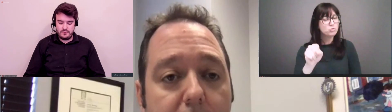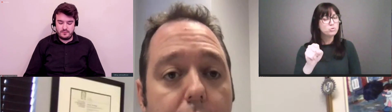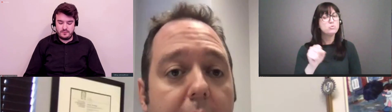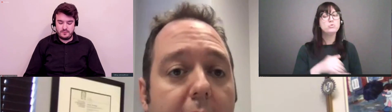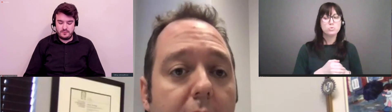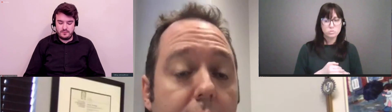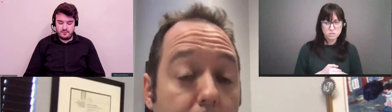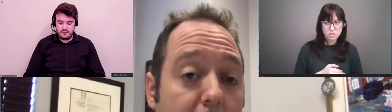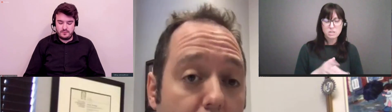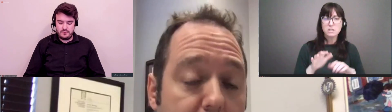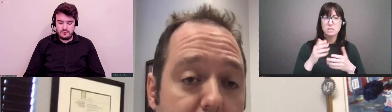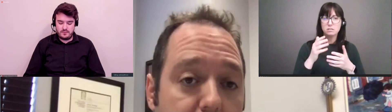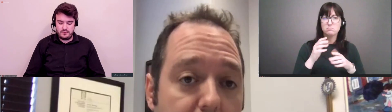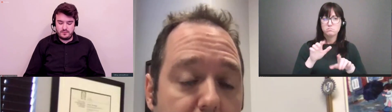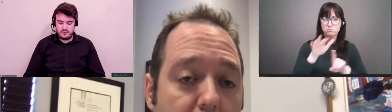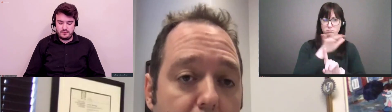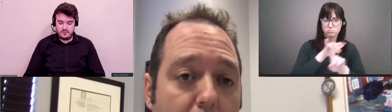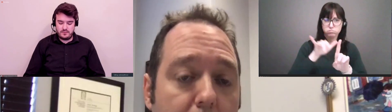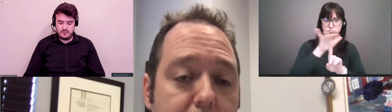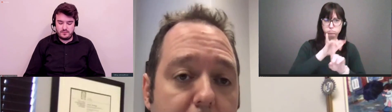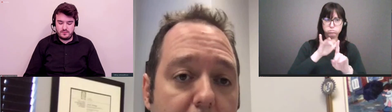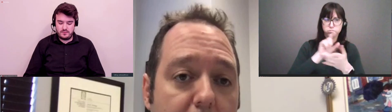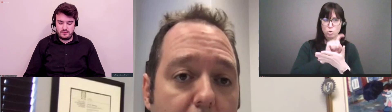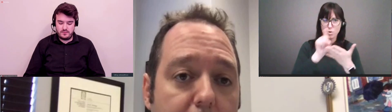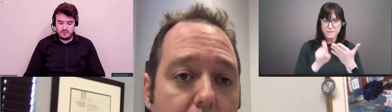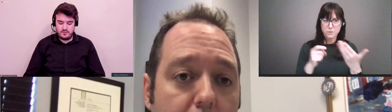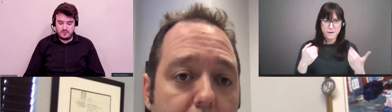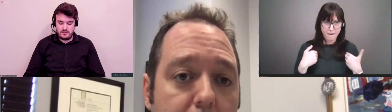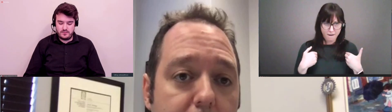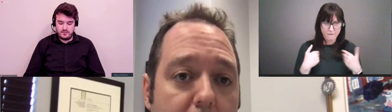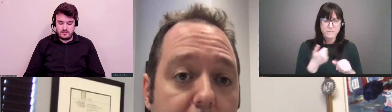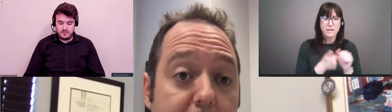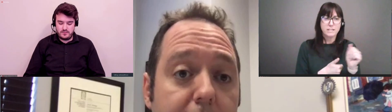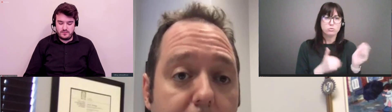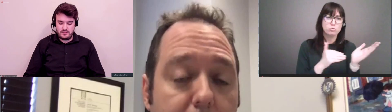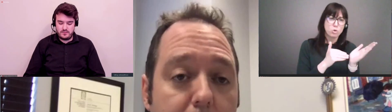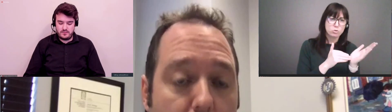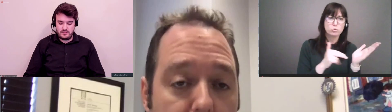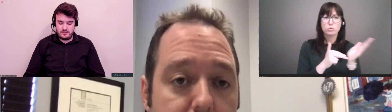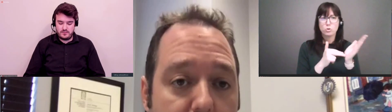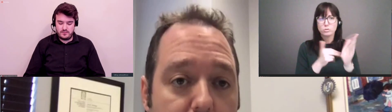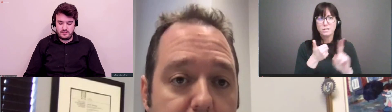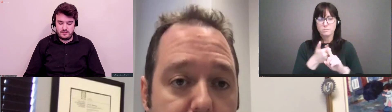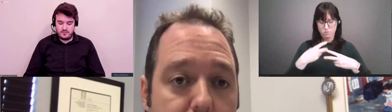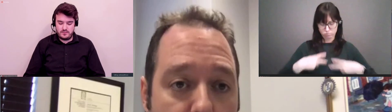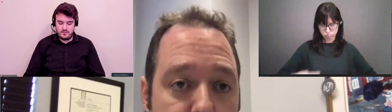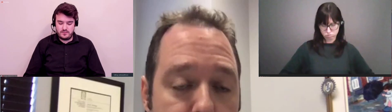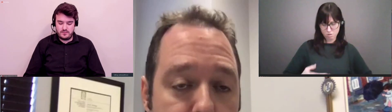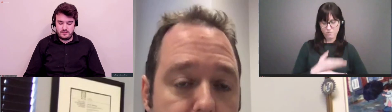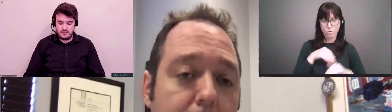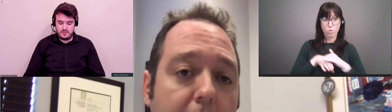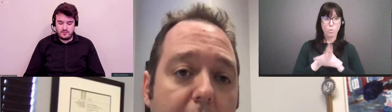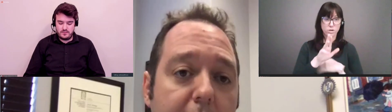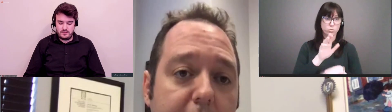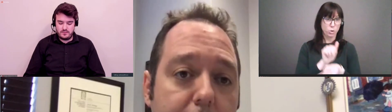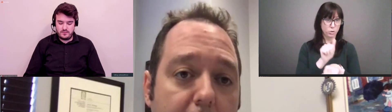a screening criteria by which healthcare workers self-screen prior to coming to hospital, and we have a centralized